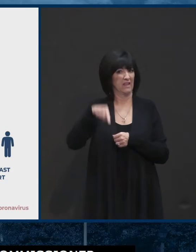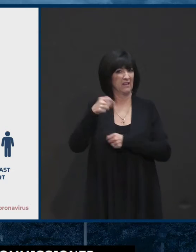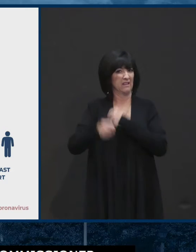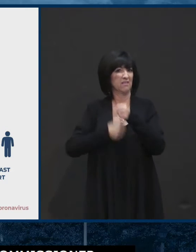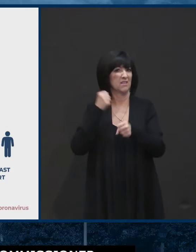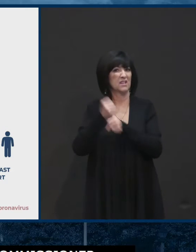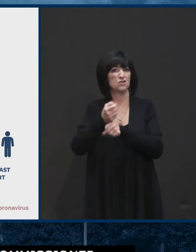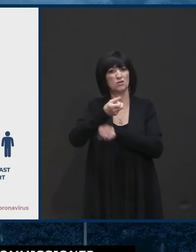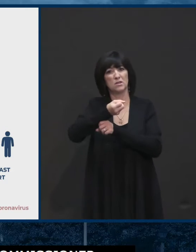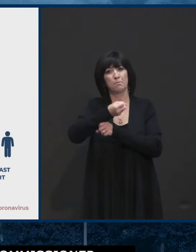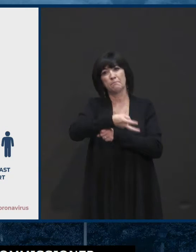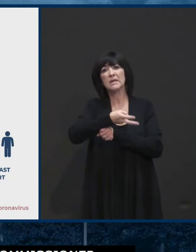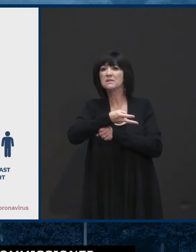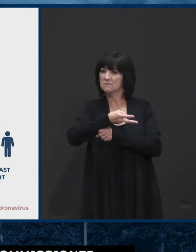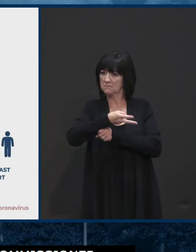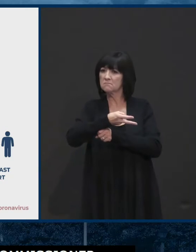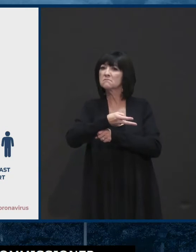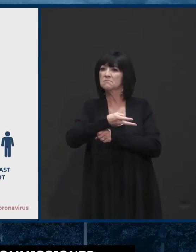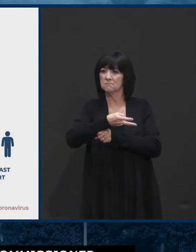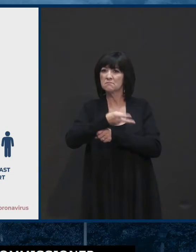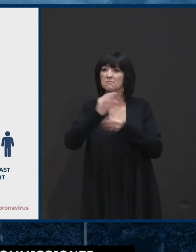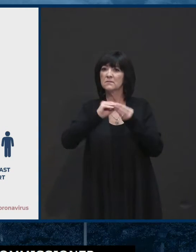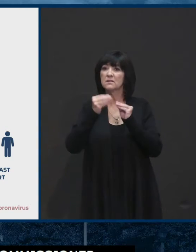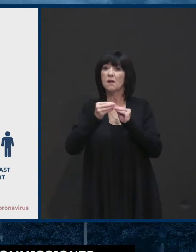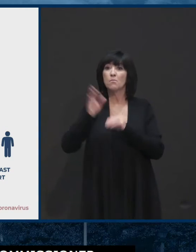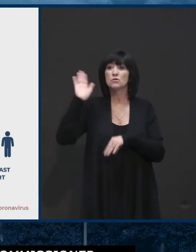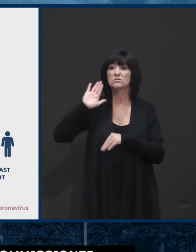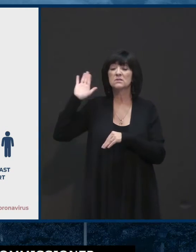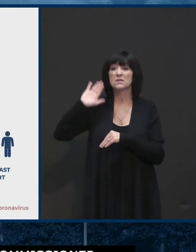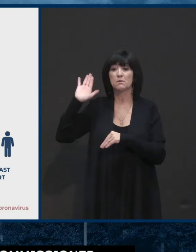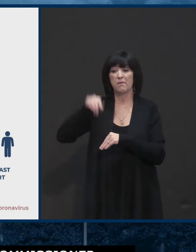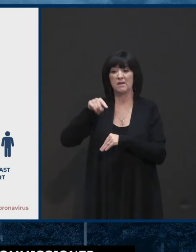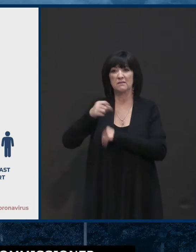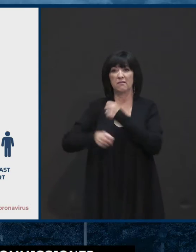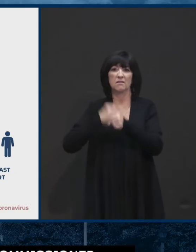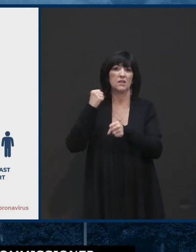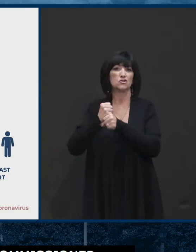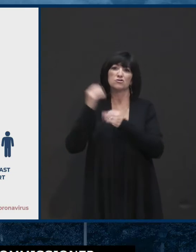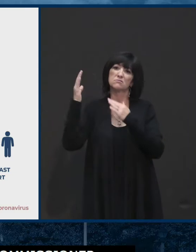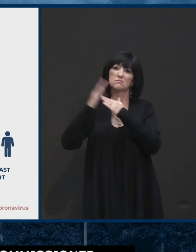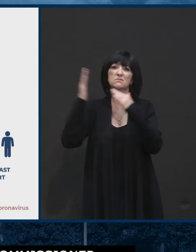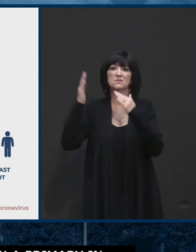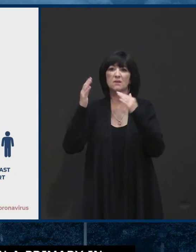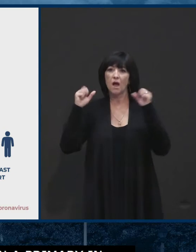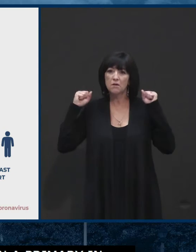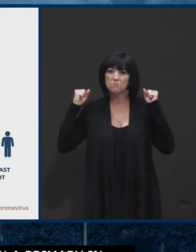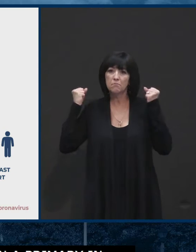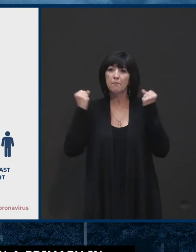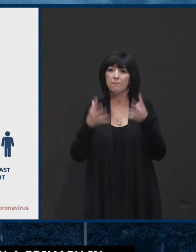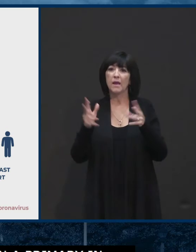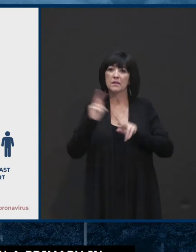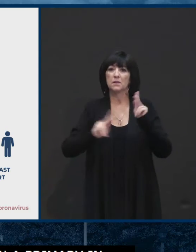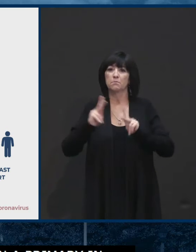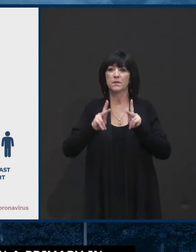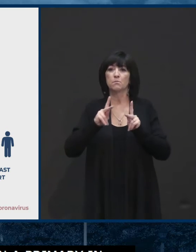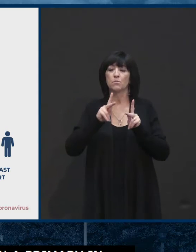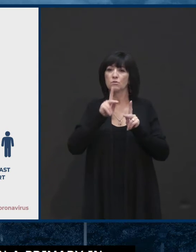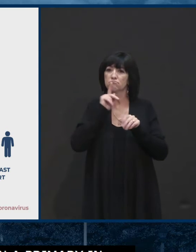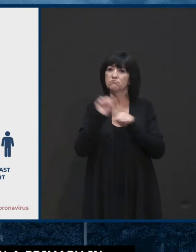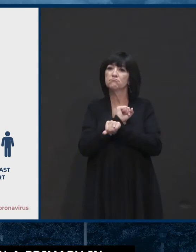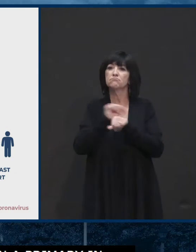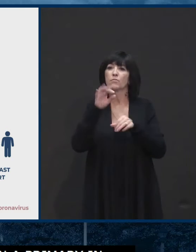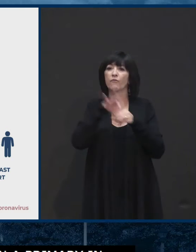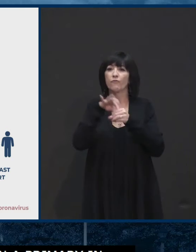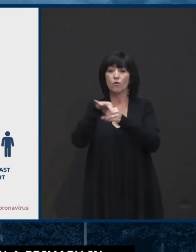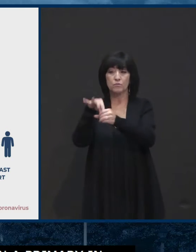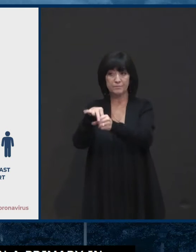of the state, and it was done safely. But just a reminder to, if you have a vote by mail ballot, we get